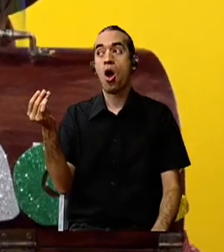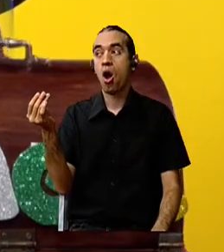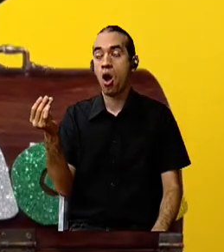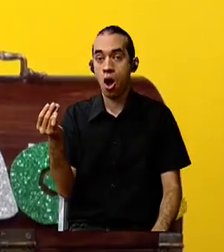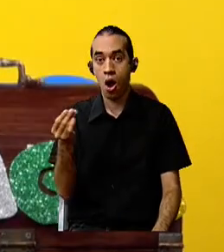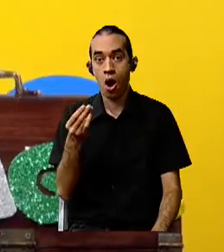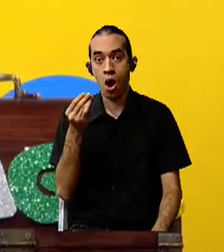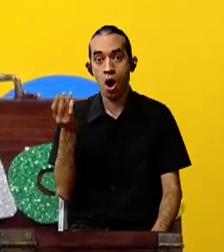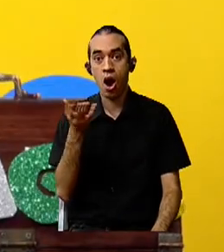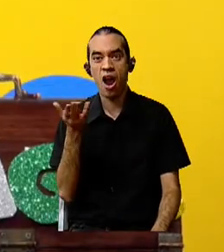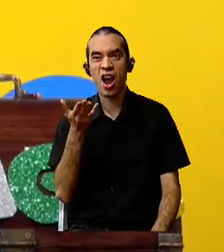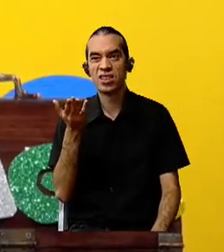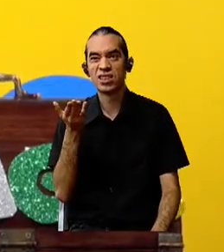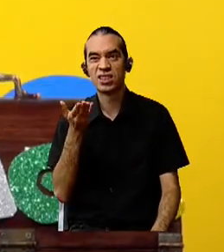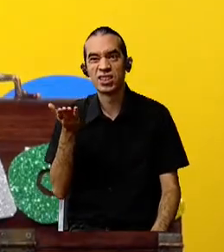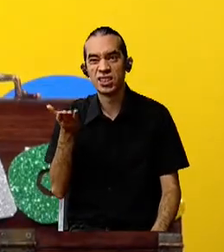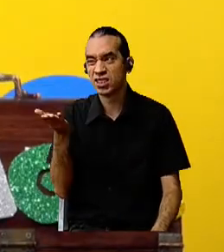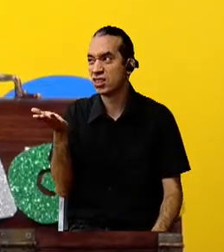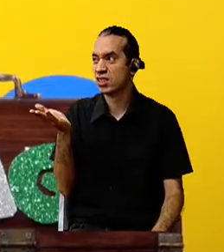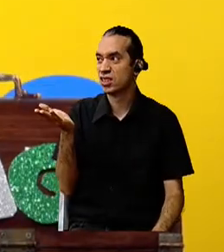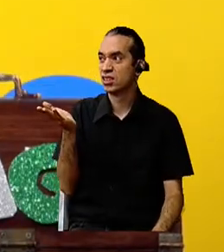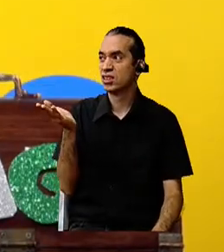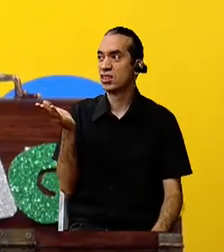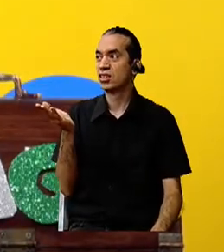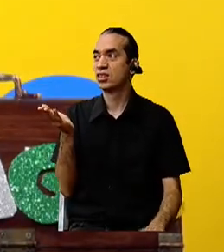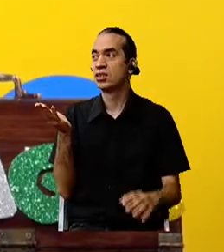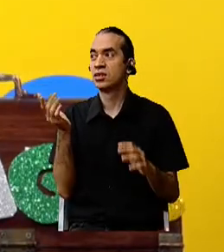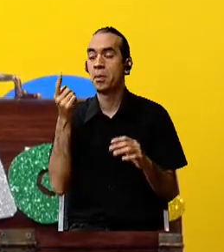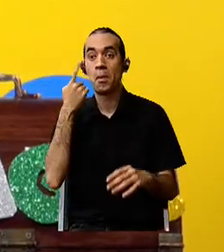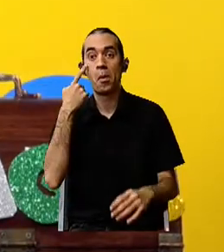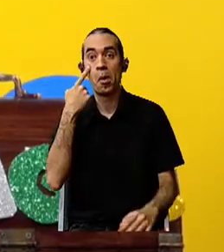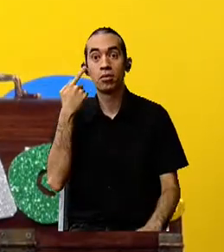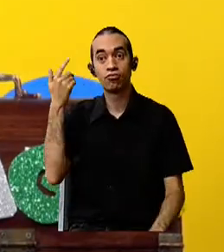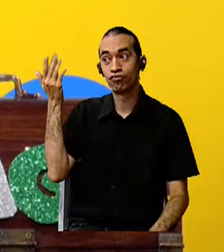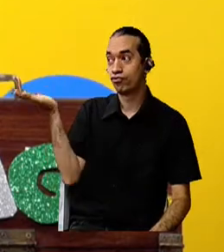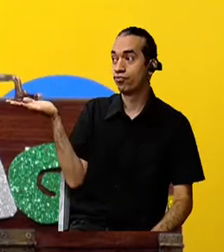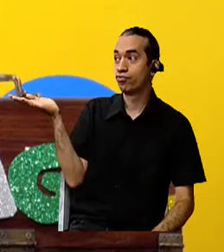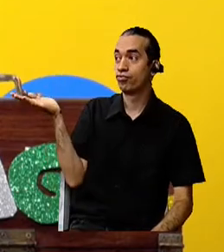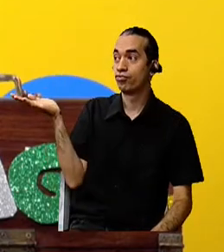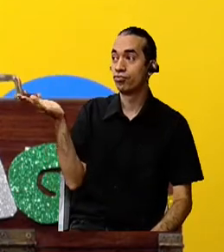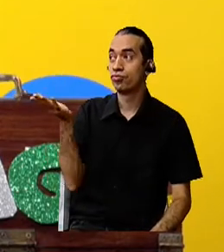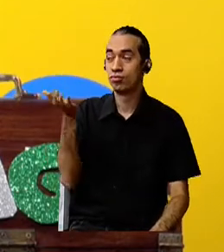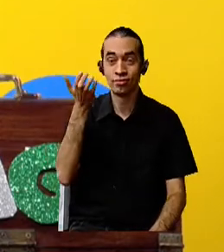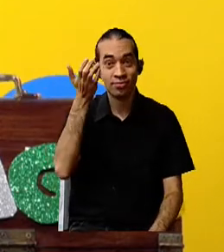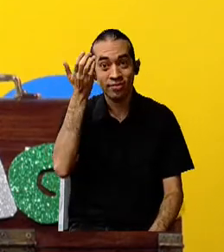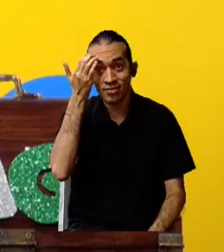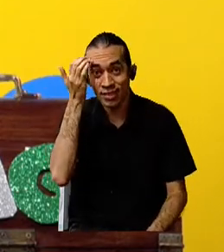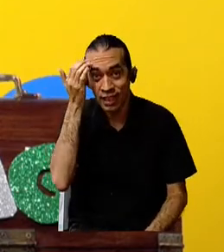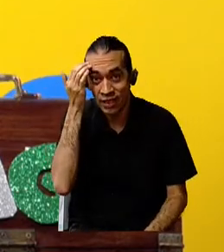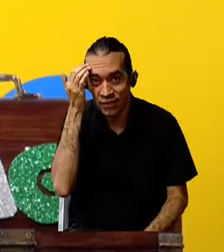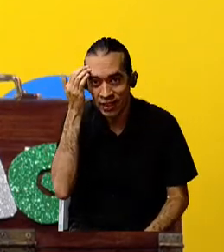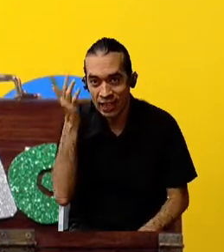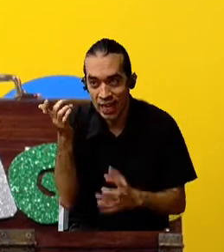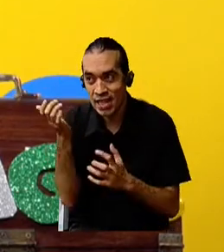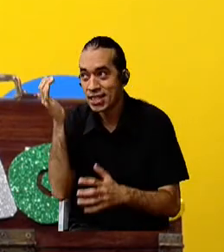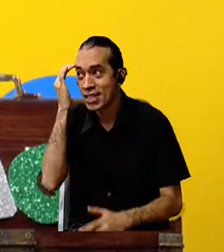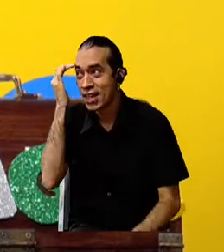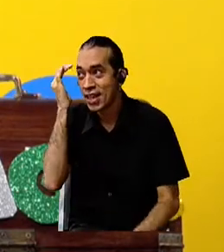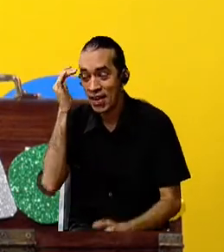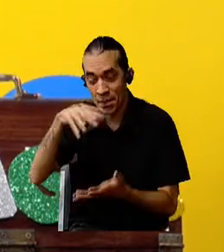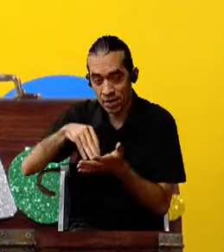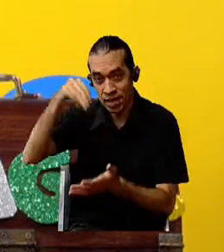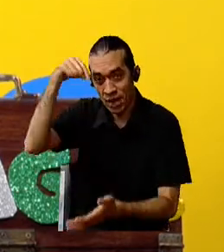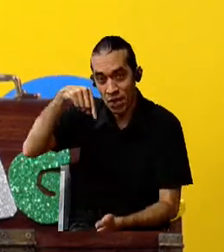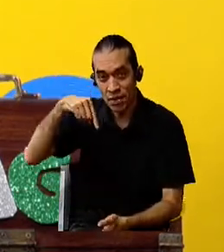have here, Chuli? We have a magic box. Look. Do you want to know, Chuli, what we are going to learn